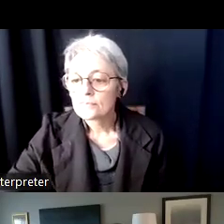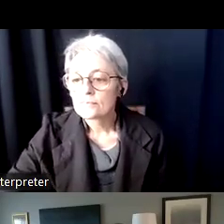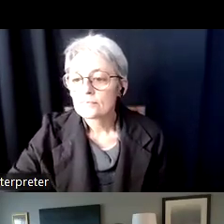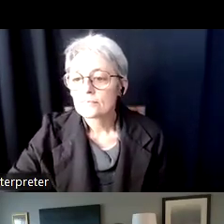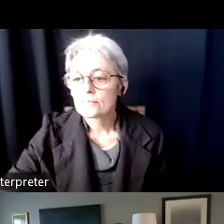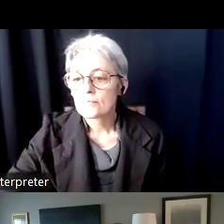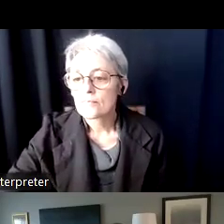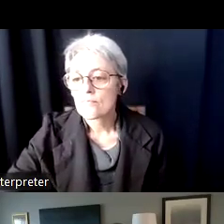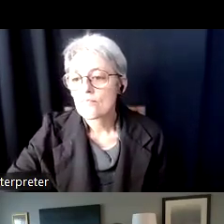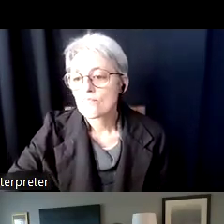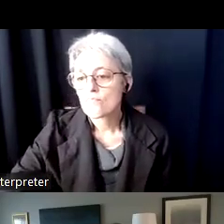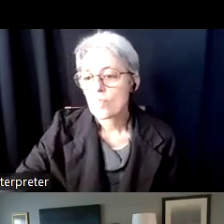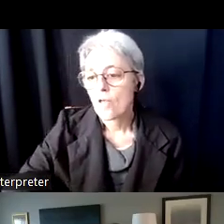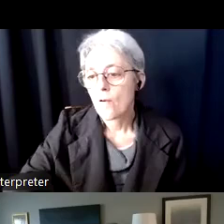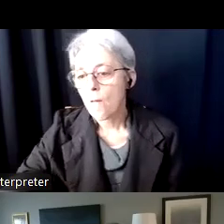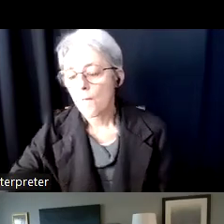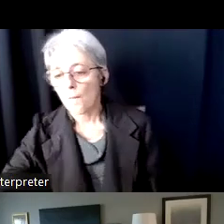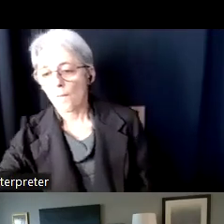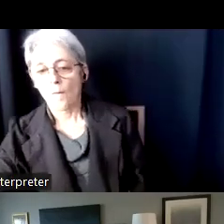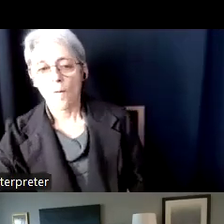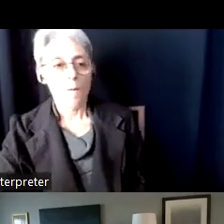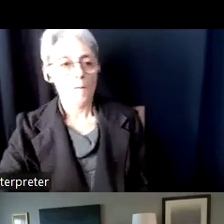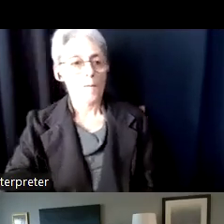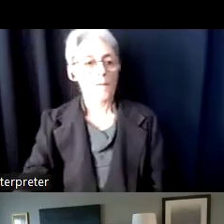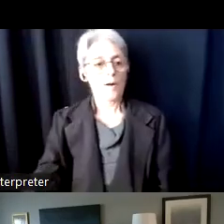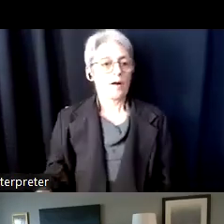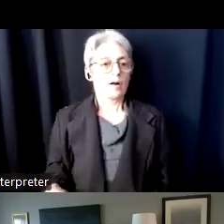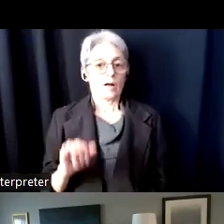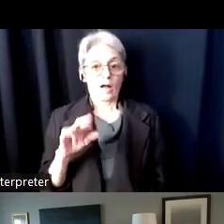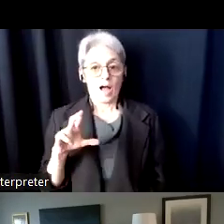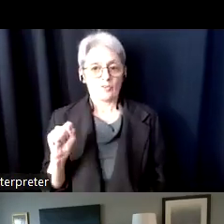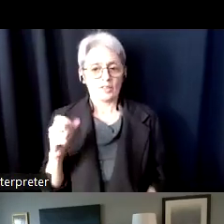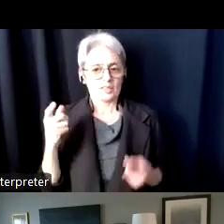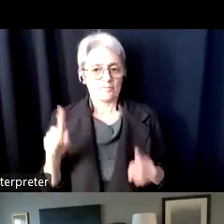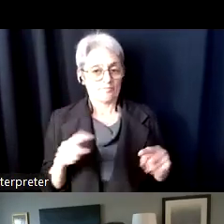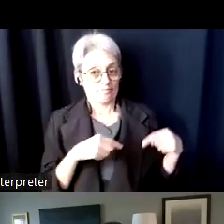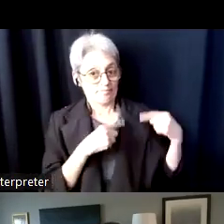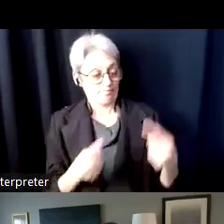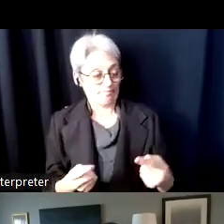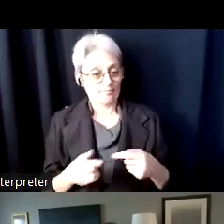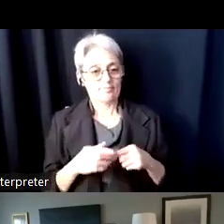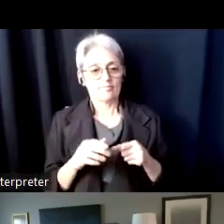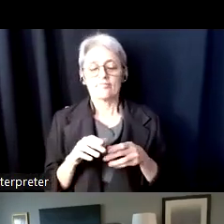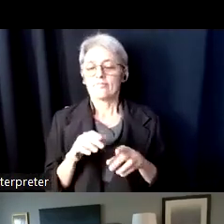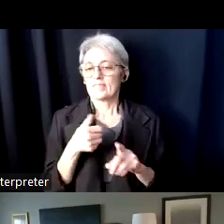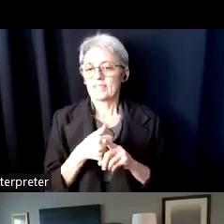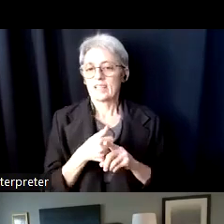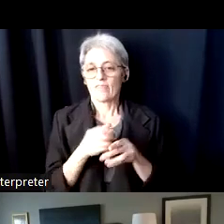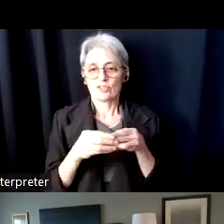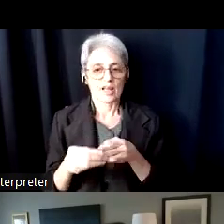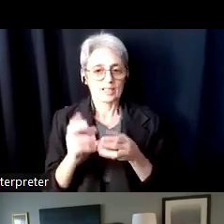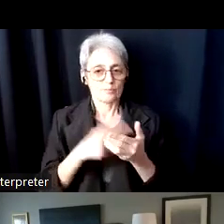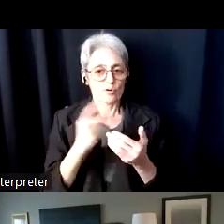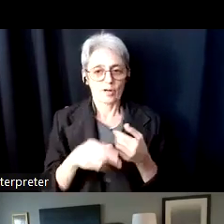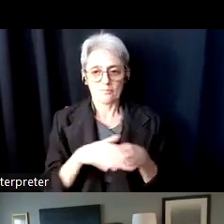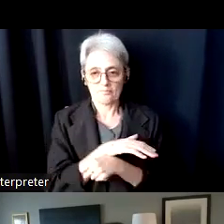Okay. So the history of the IRIS program. IRIS, again, is this fully self-directed program, which means that participants